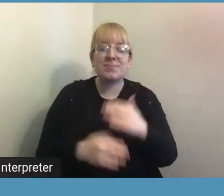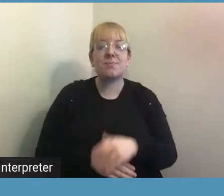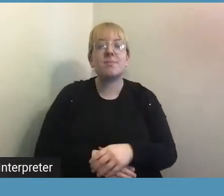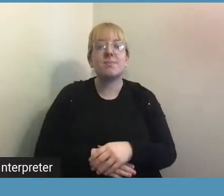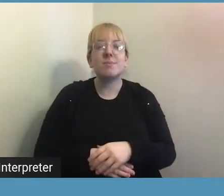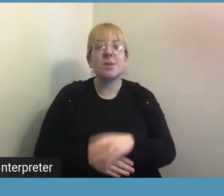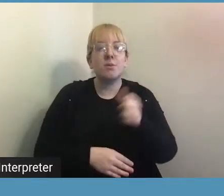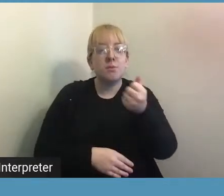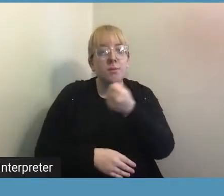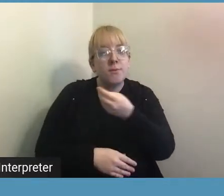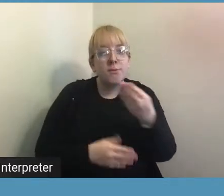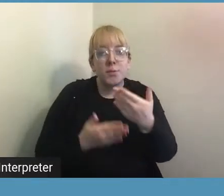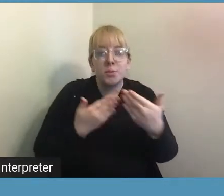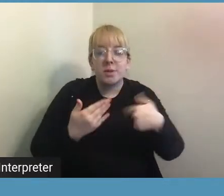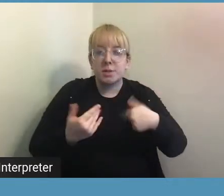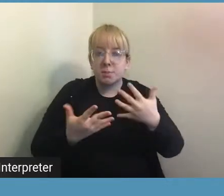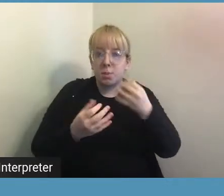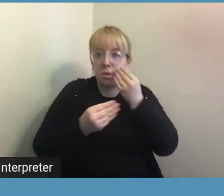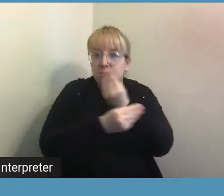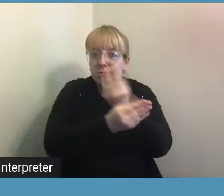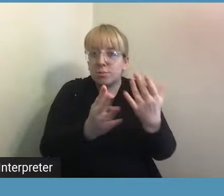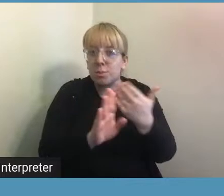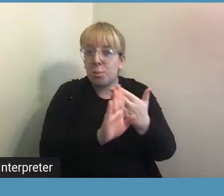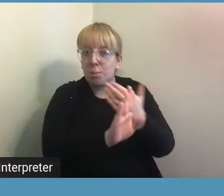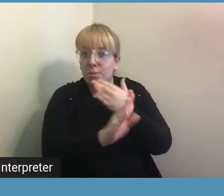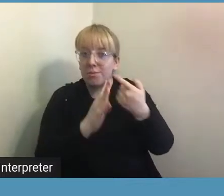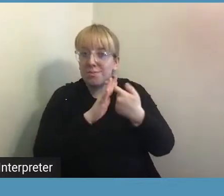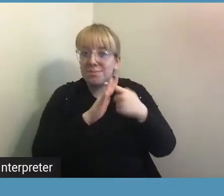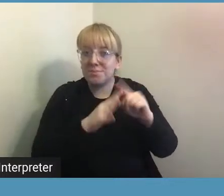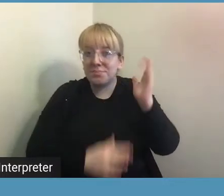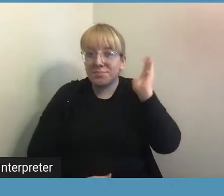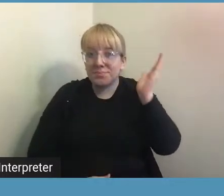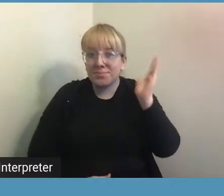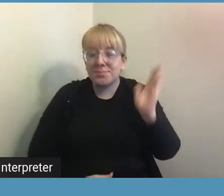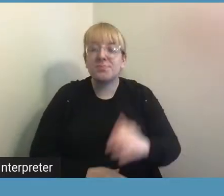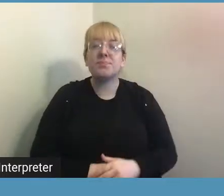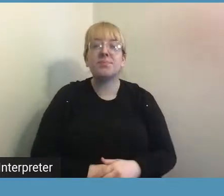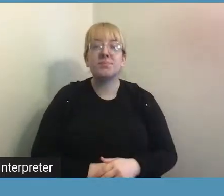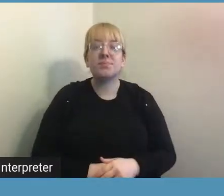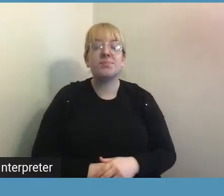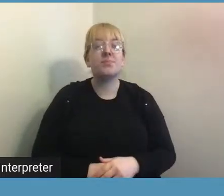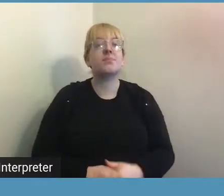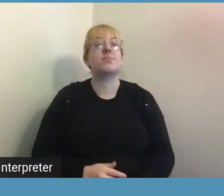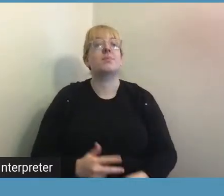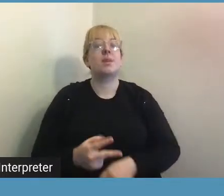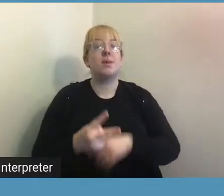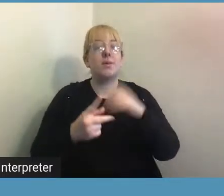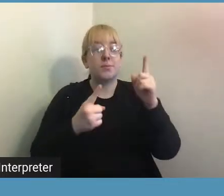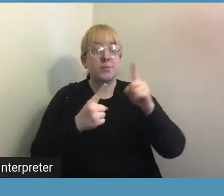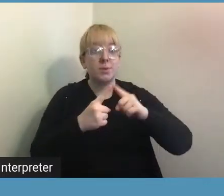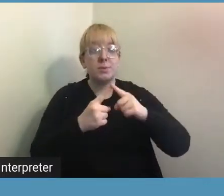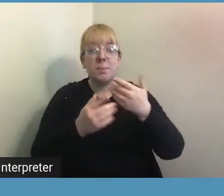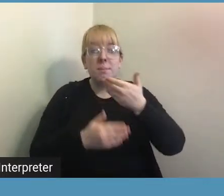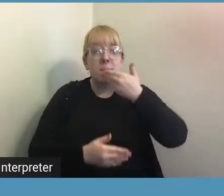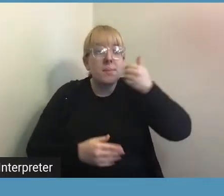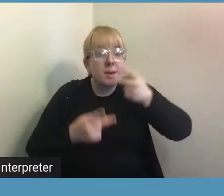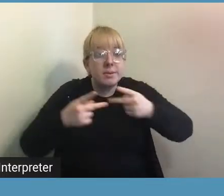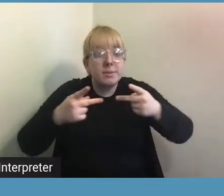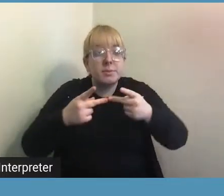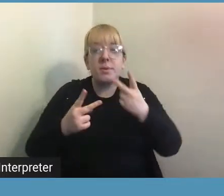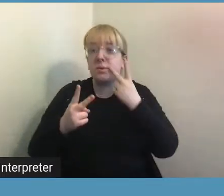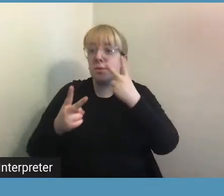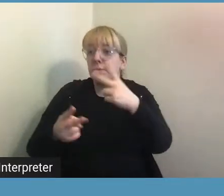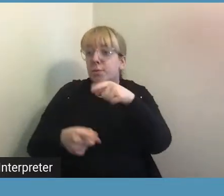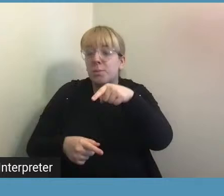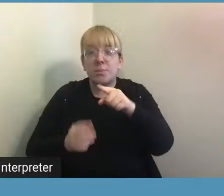we introduce today's presenter and get started. First, the best place to view this session in real time is on the Museum Learning